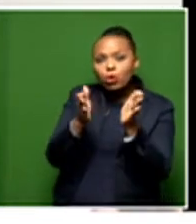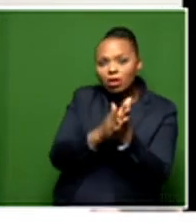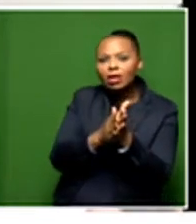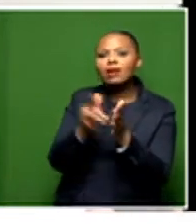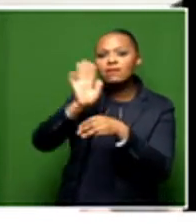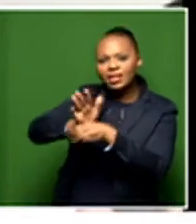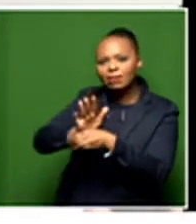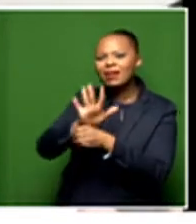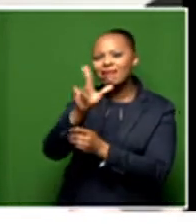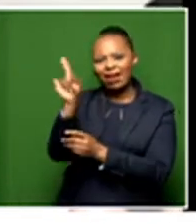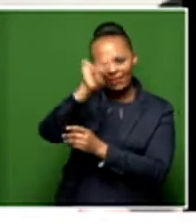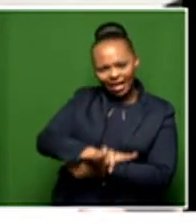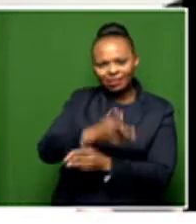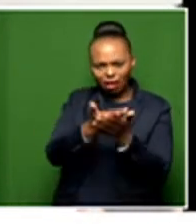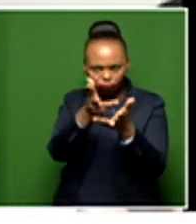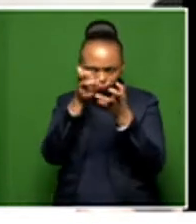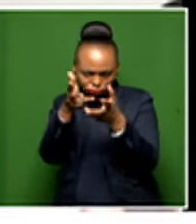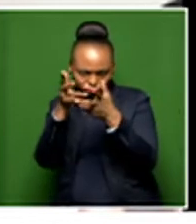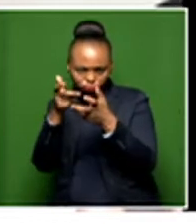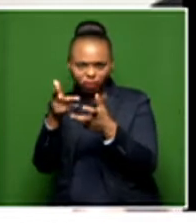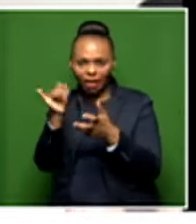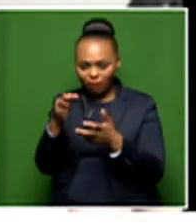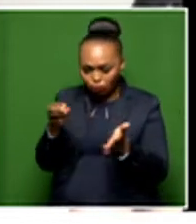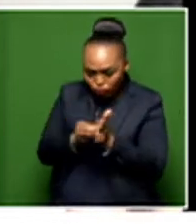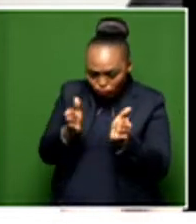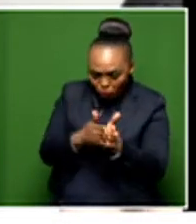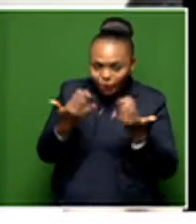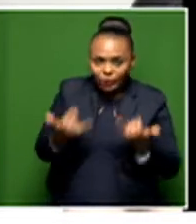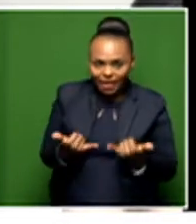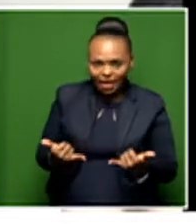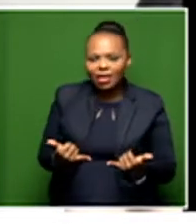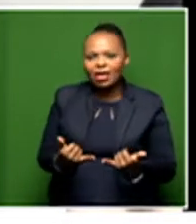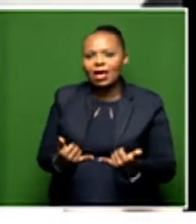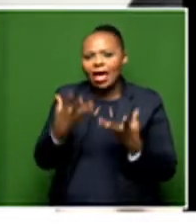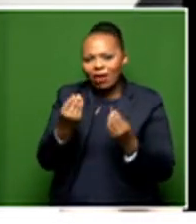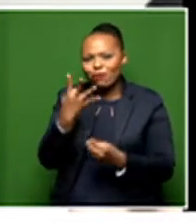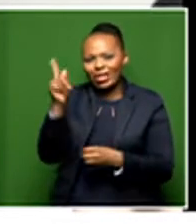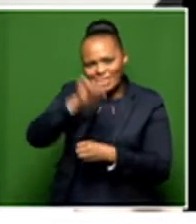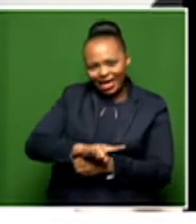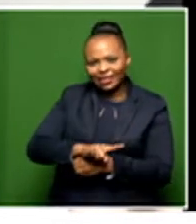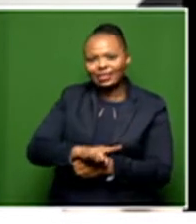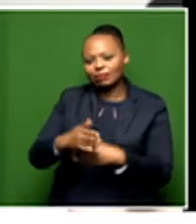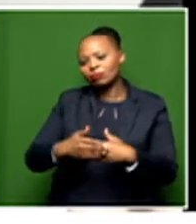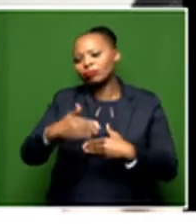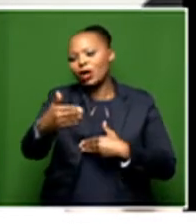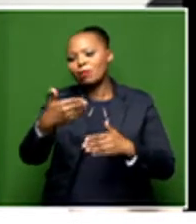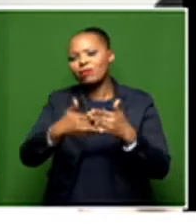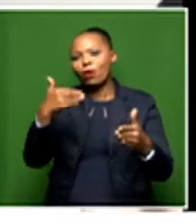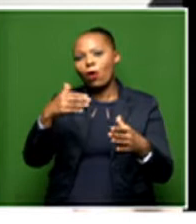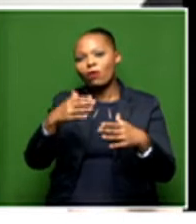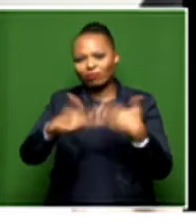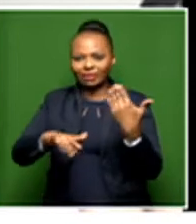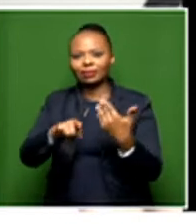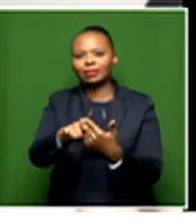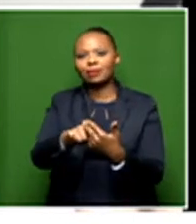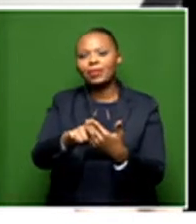to watch it. So if you book it today, you've still got another four days before that film would expire. People are